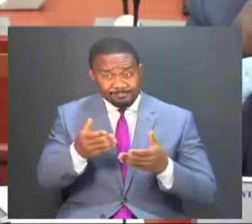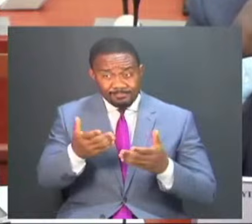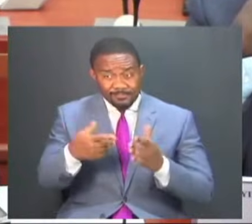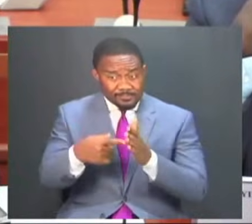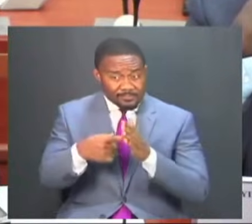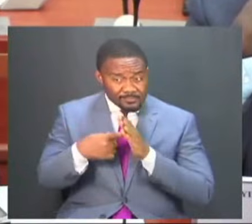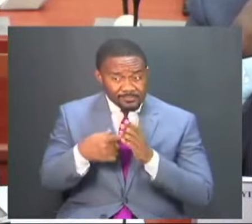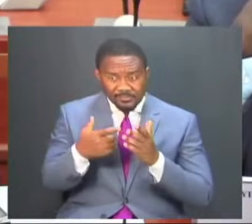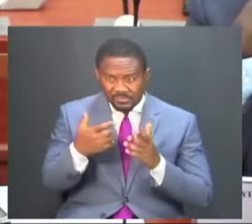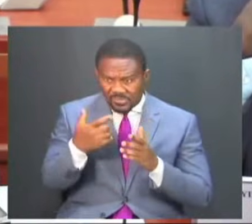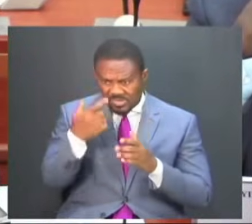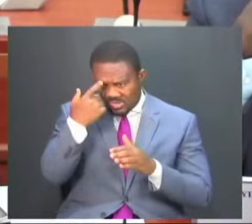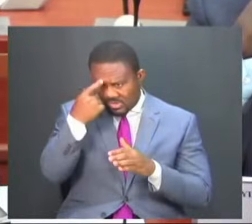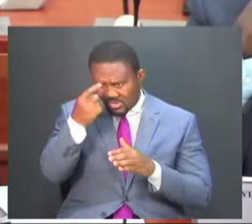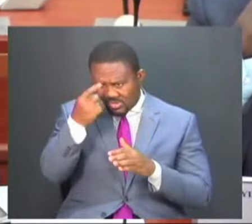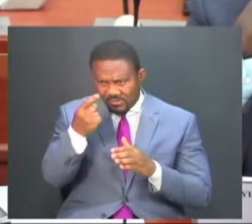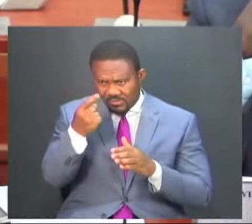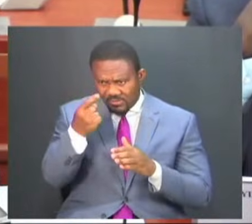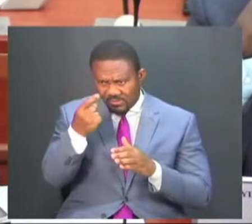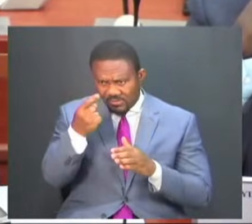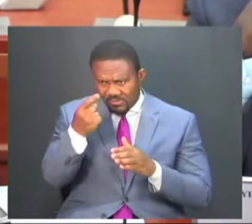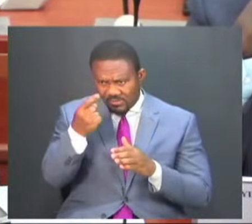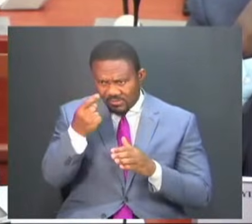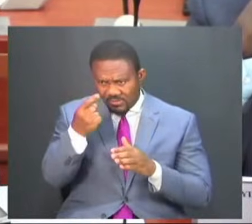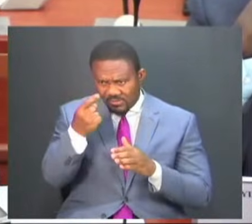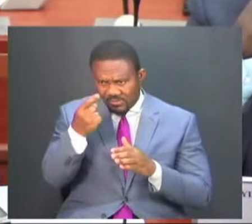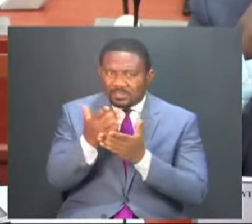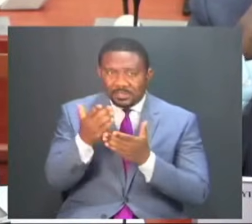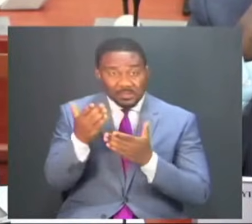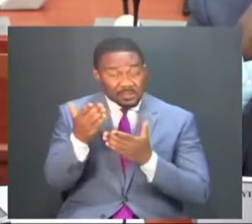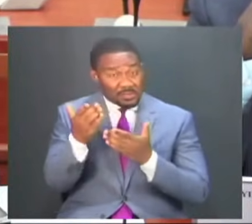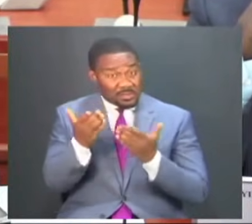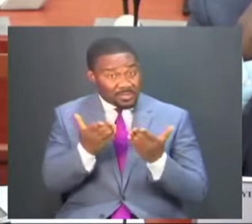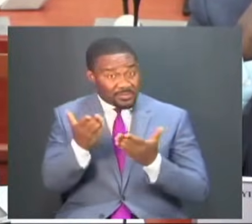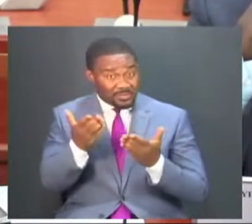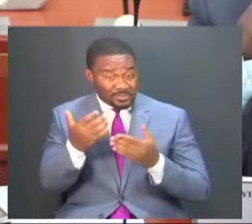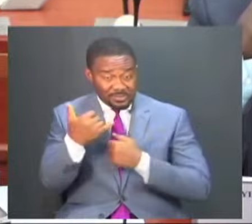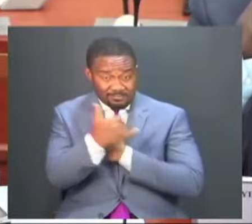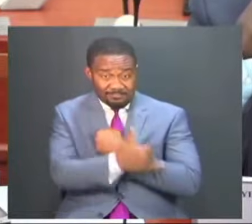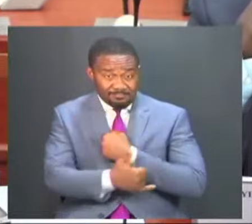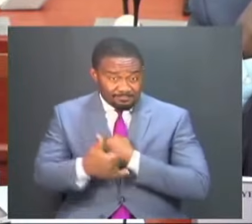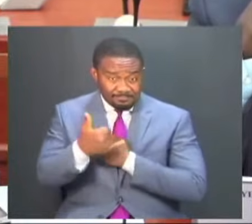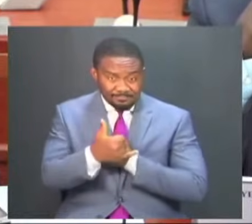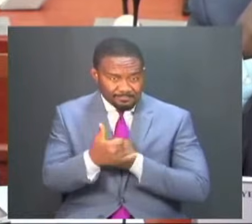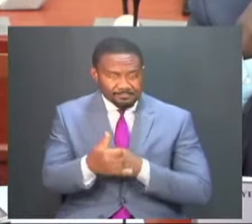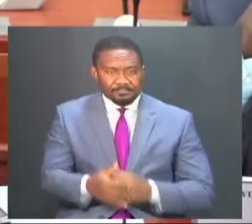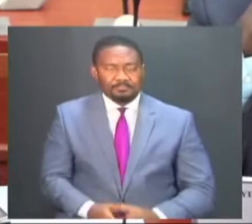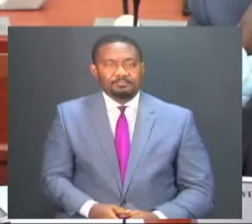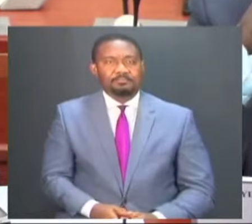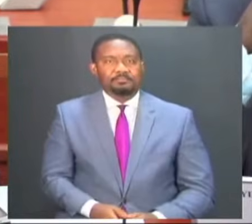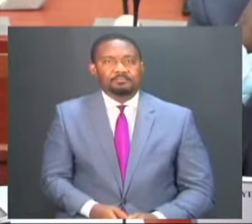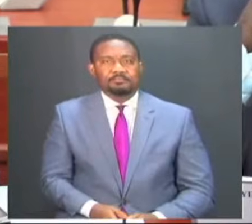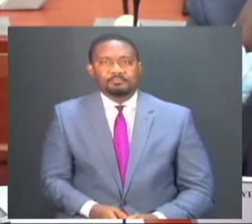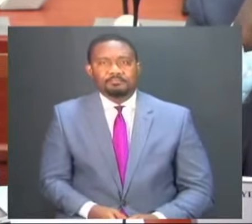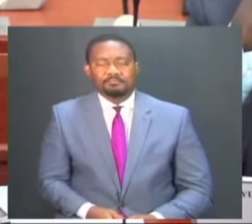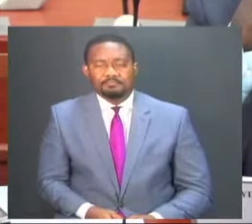for provisions of virtual asset services in the country. Mr. Speaker, I conclude